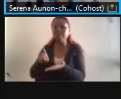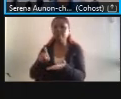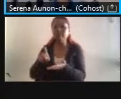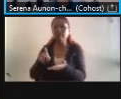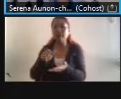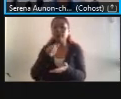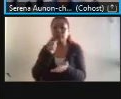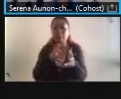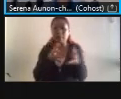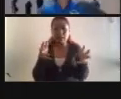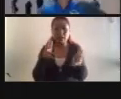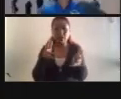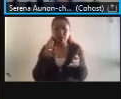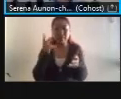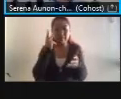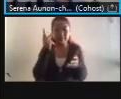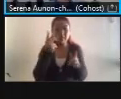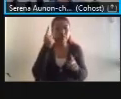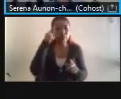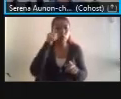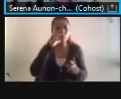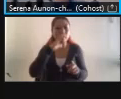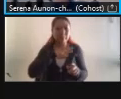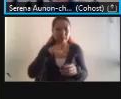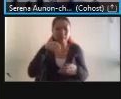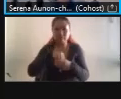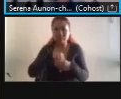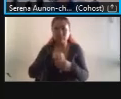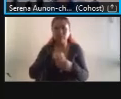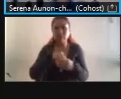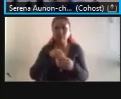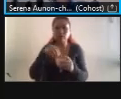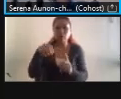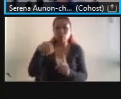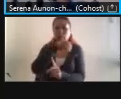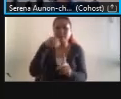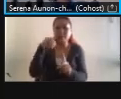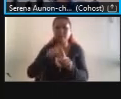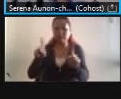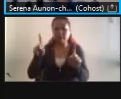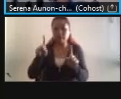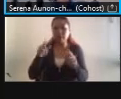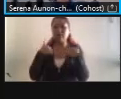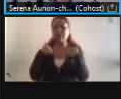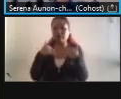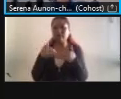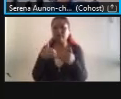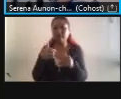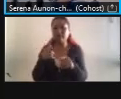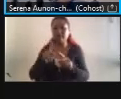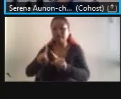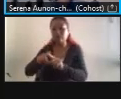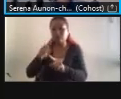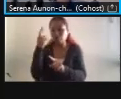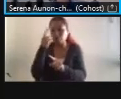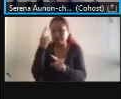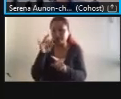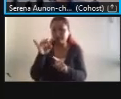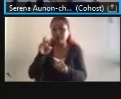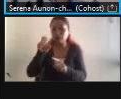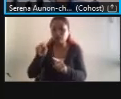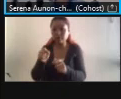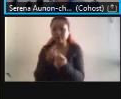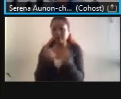orbit. That being said, there are individual and predisposing factors. Everybody is different, and I'll kind of touch on that at the